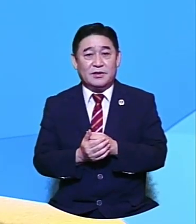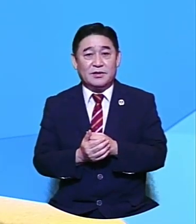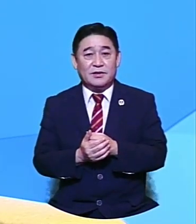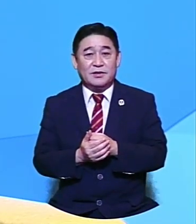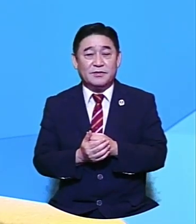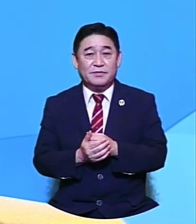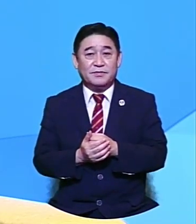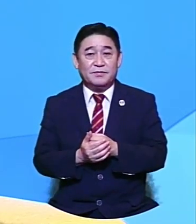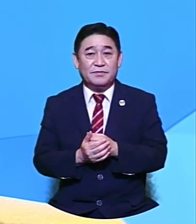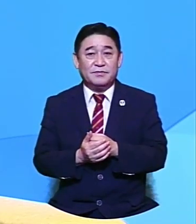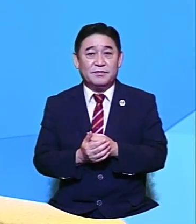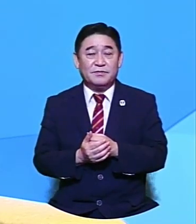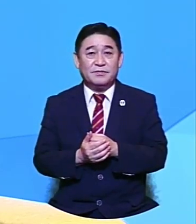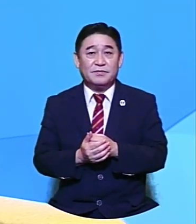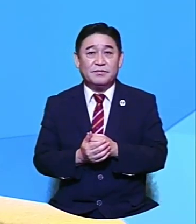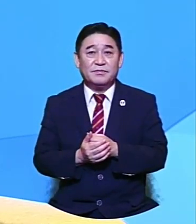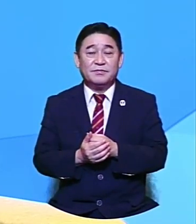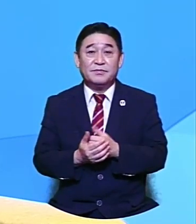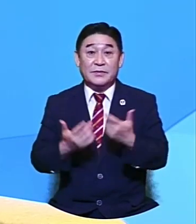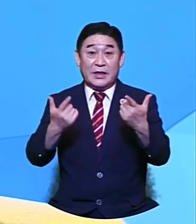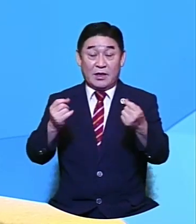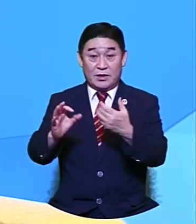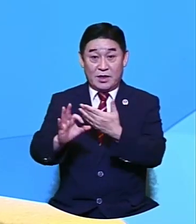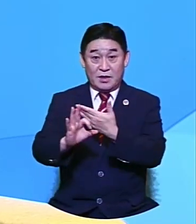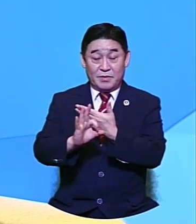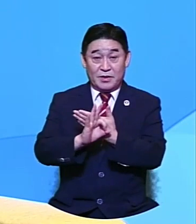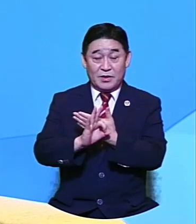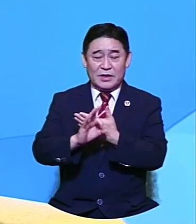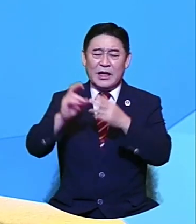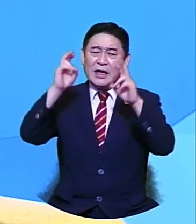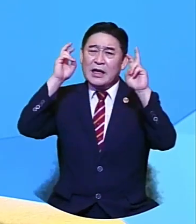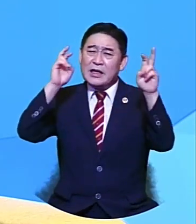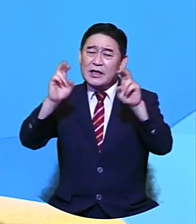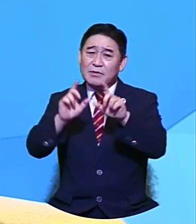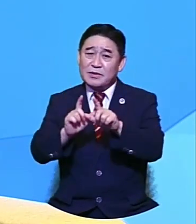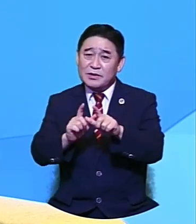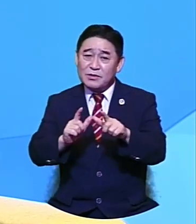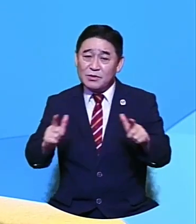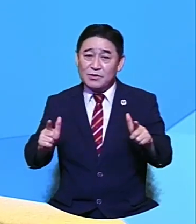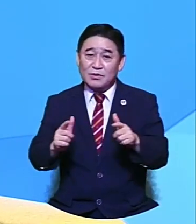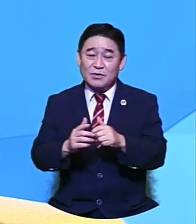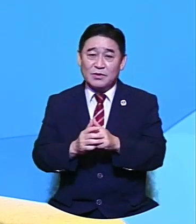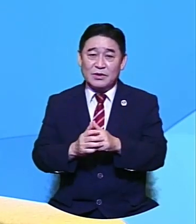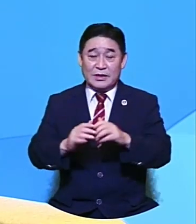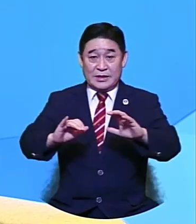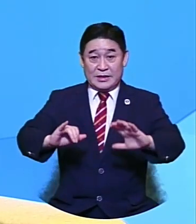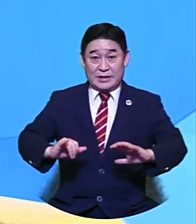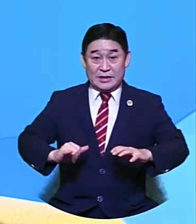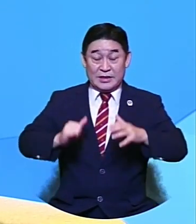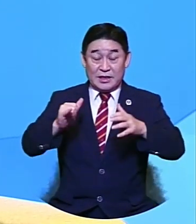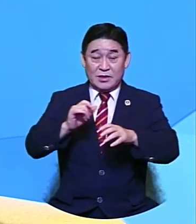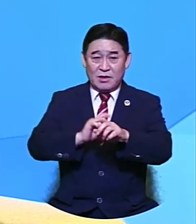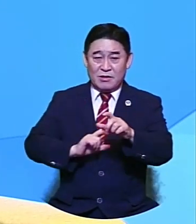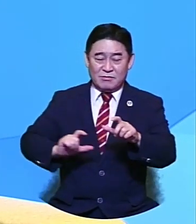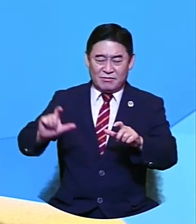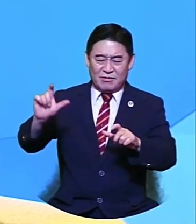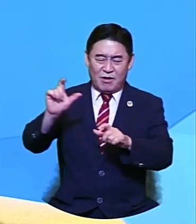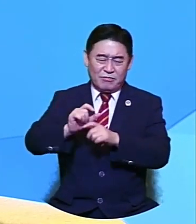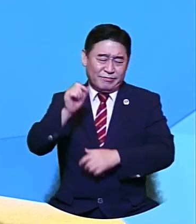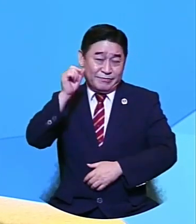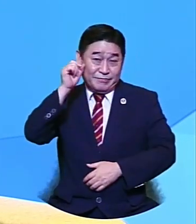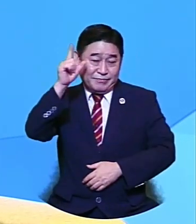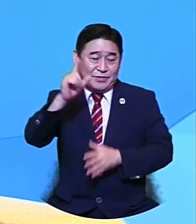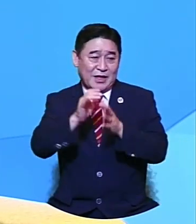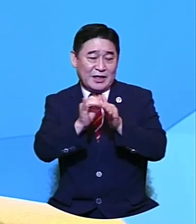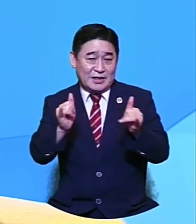the enterprises can have better kind of manpower around the world. So I think